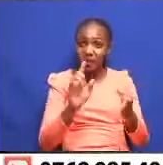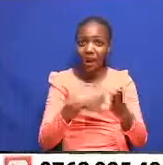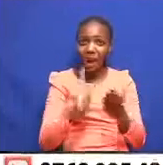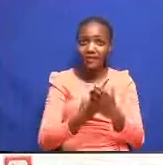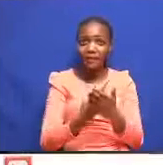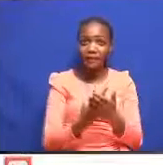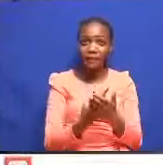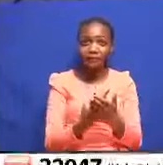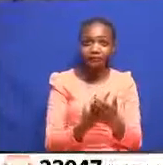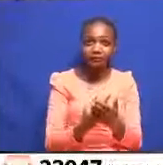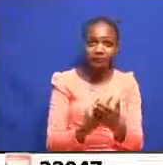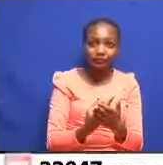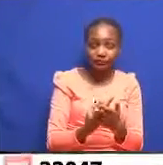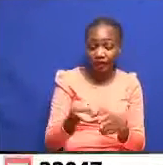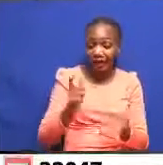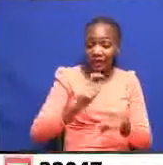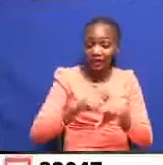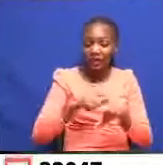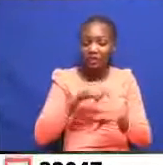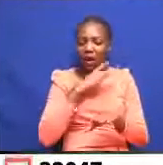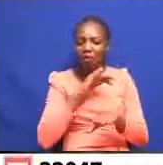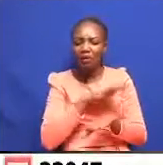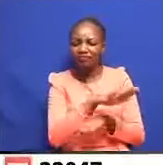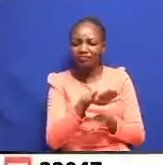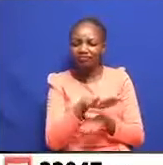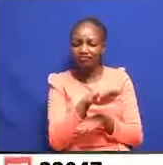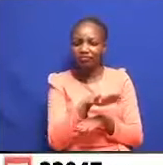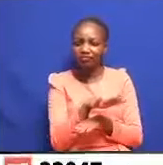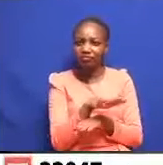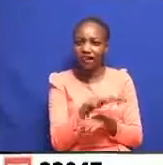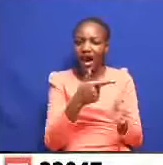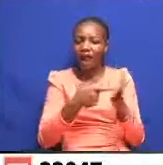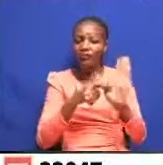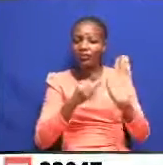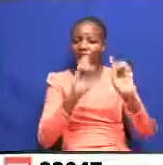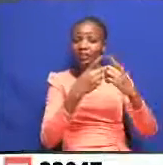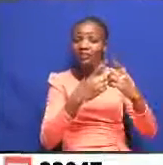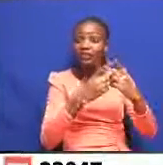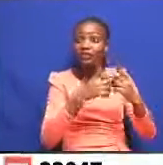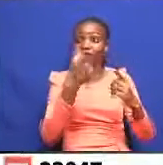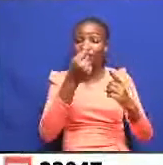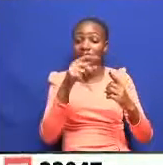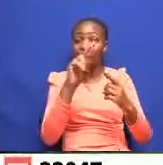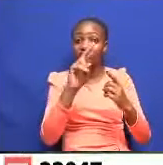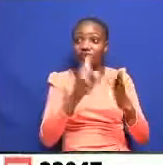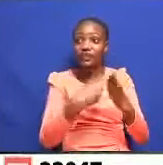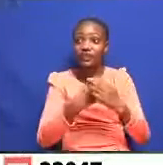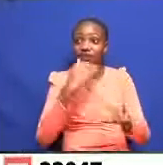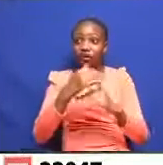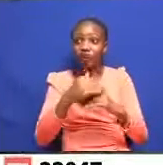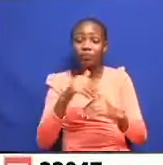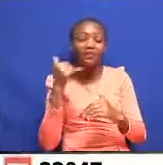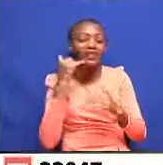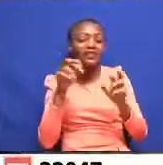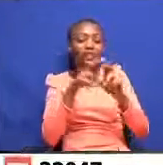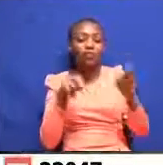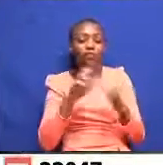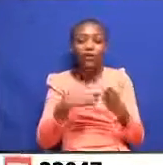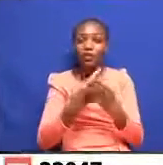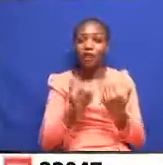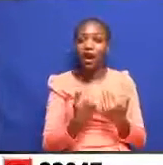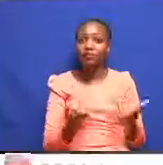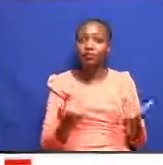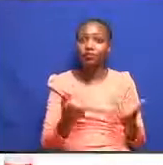the waste products have been disposed, as it has been shown severally on television, is close to the pediatric ward where we have the children. That has